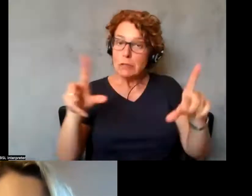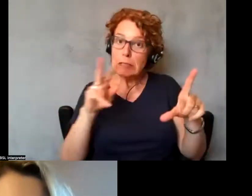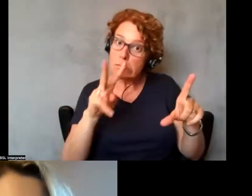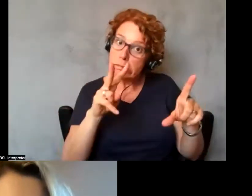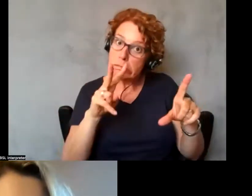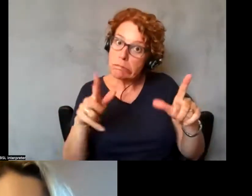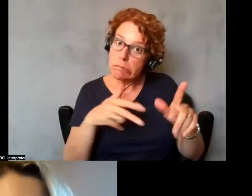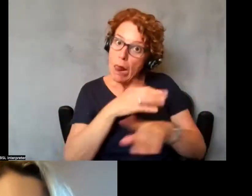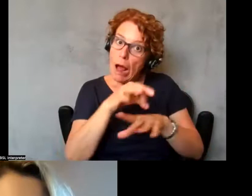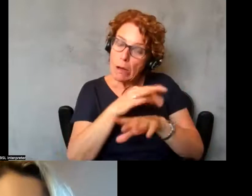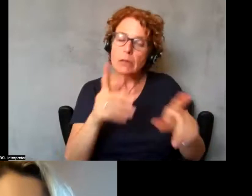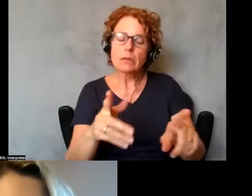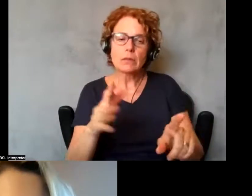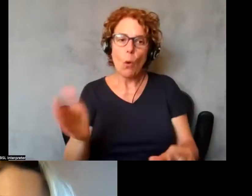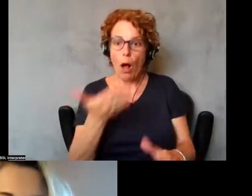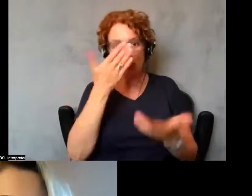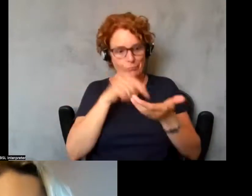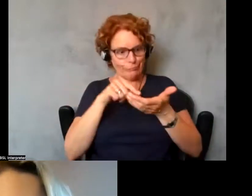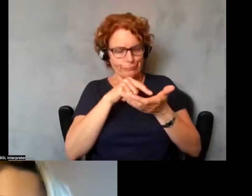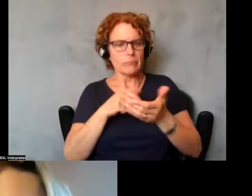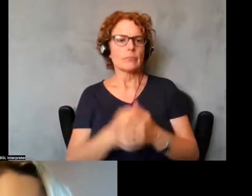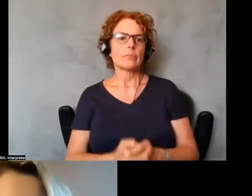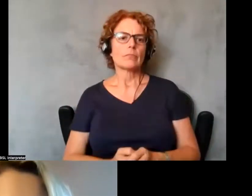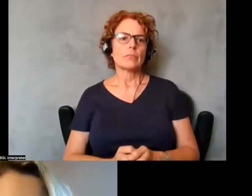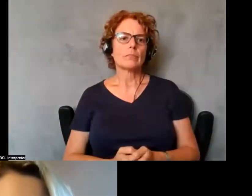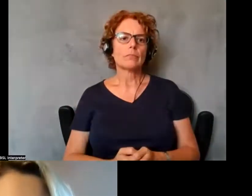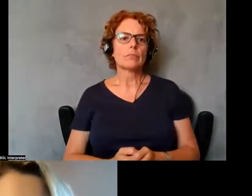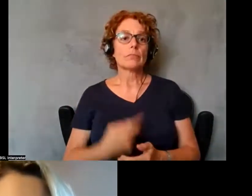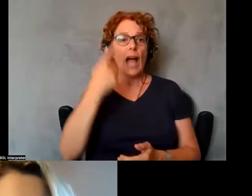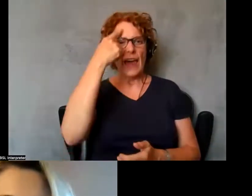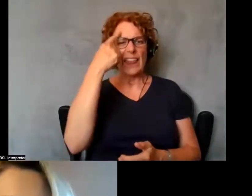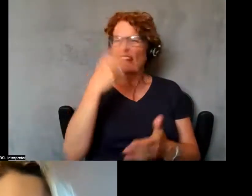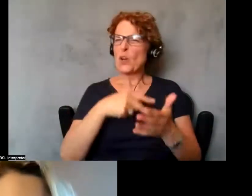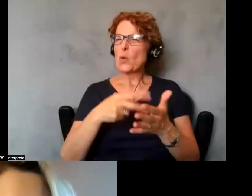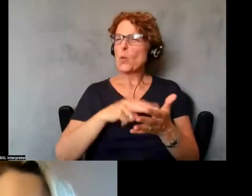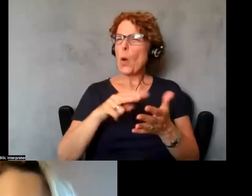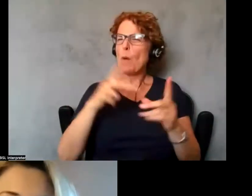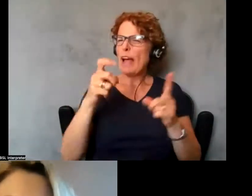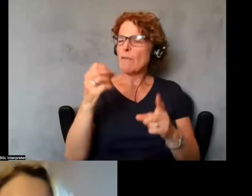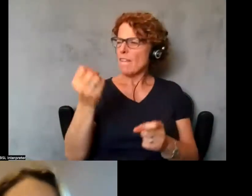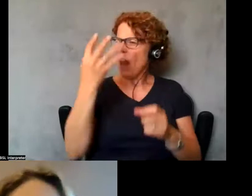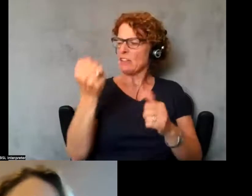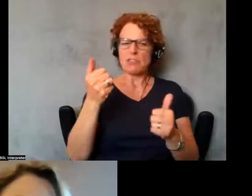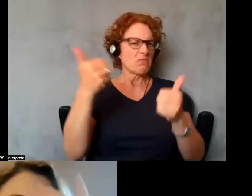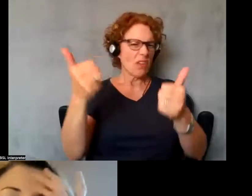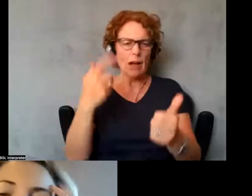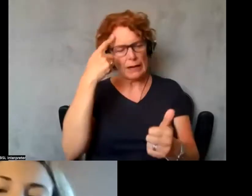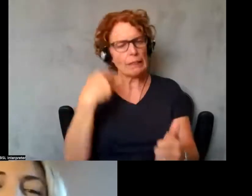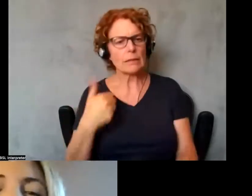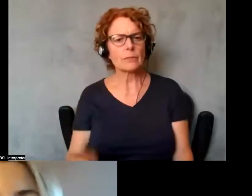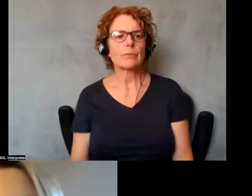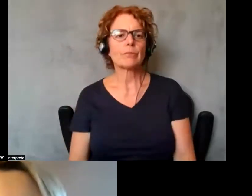of time and hold it quite close to us. So, but no, I think the normal flash is fine. Thank you.